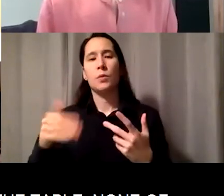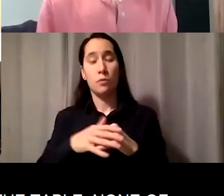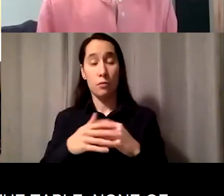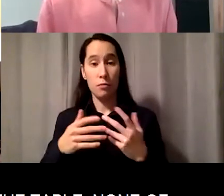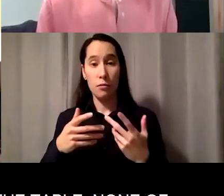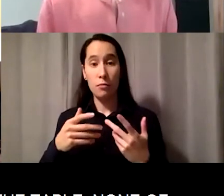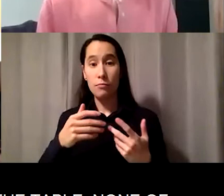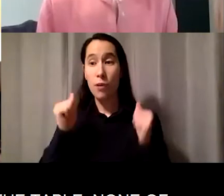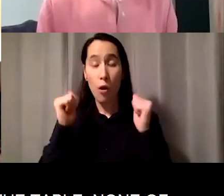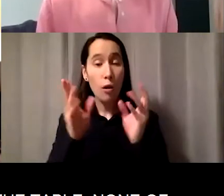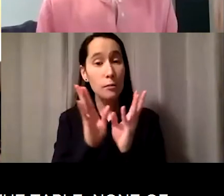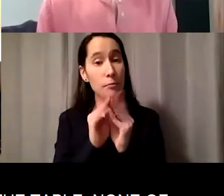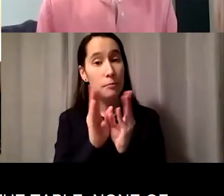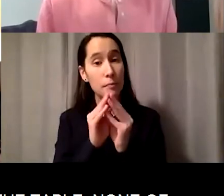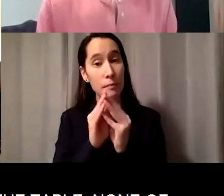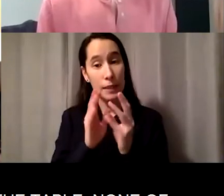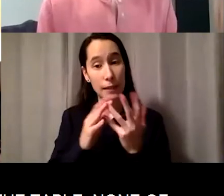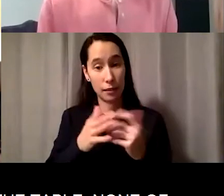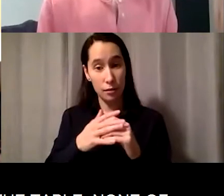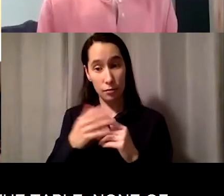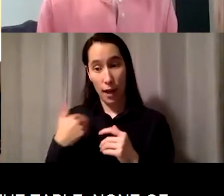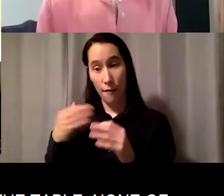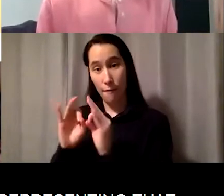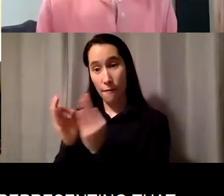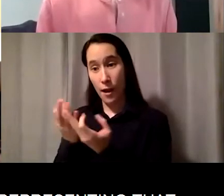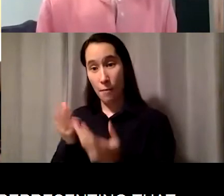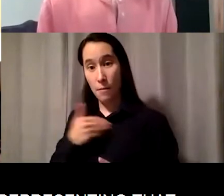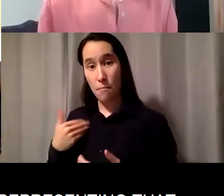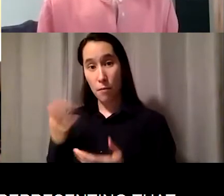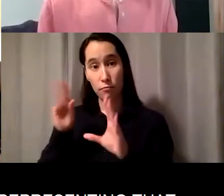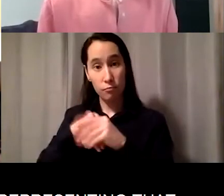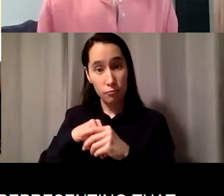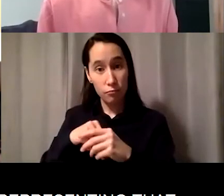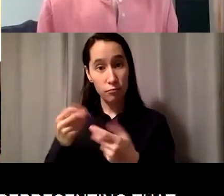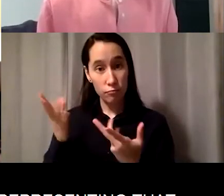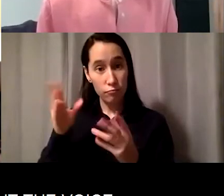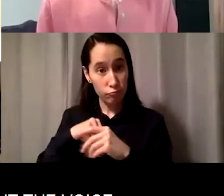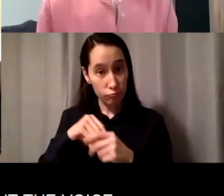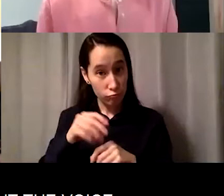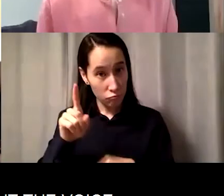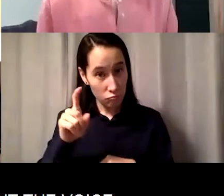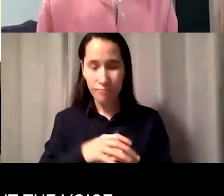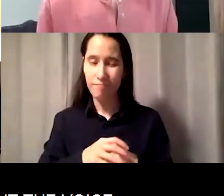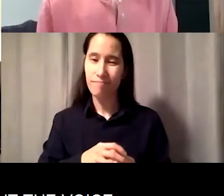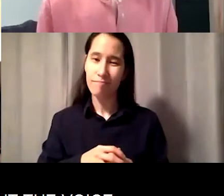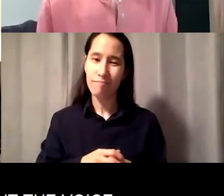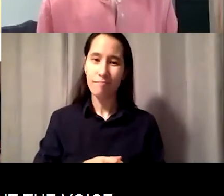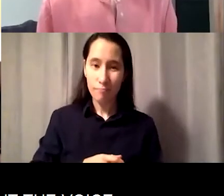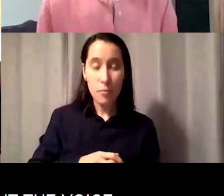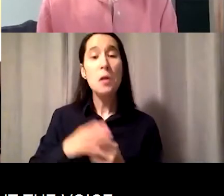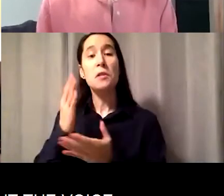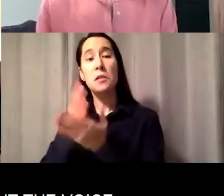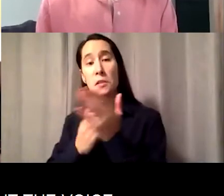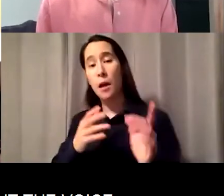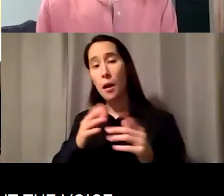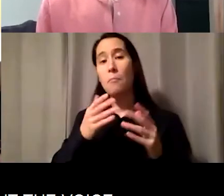them are a family member or resident or representing that voice. Some will say they represent that voice. They're